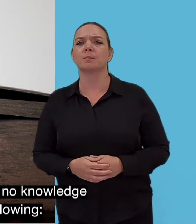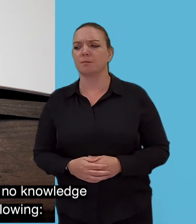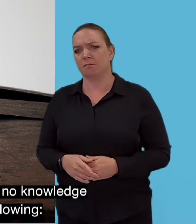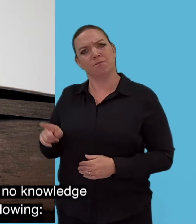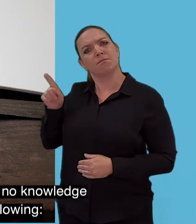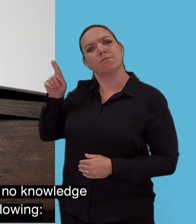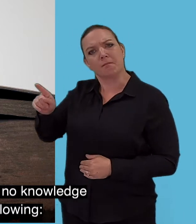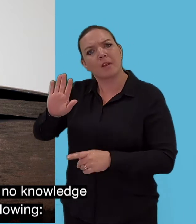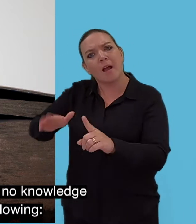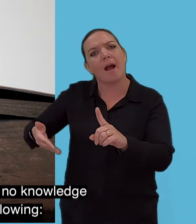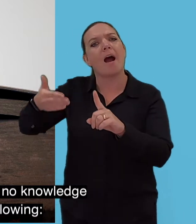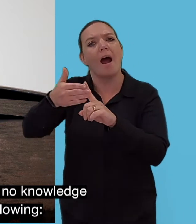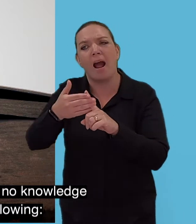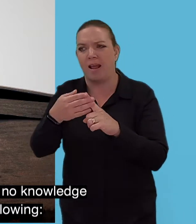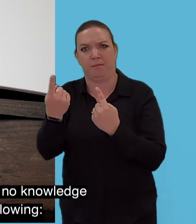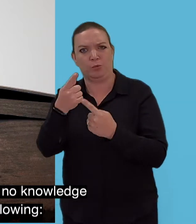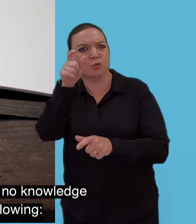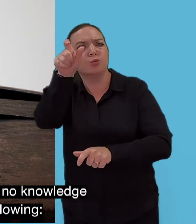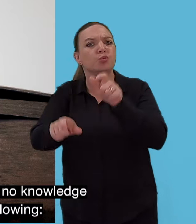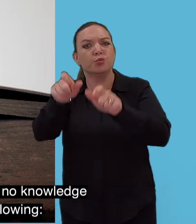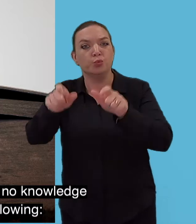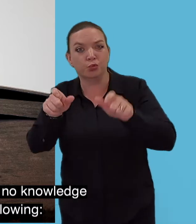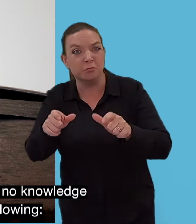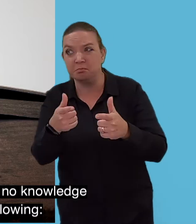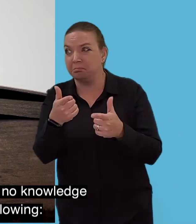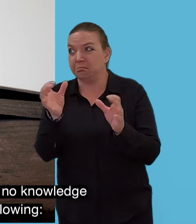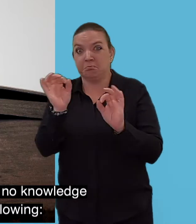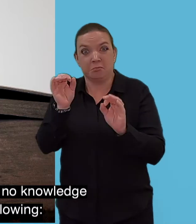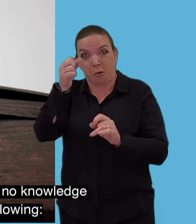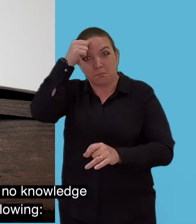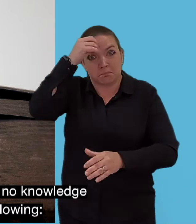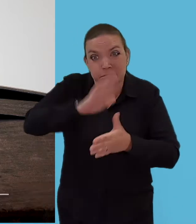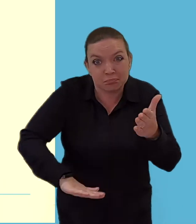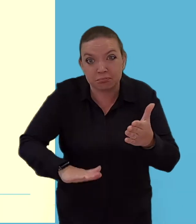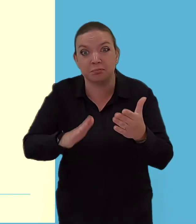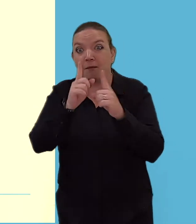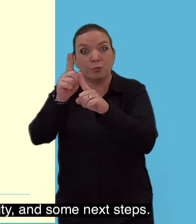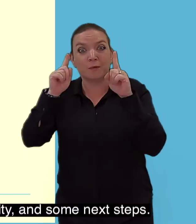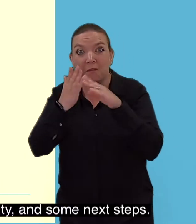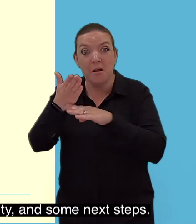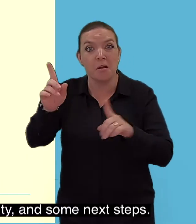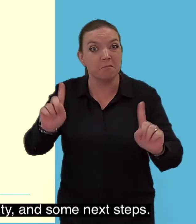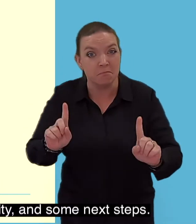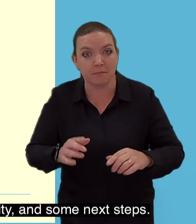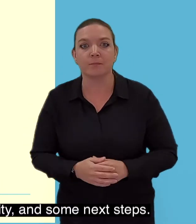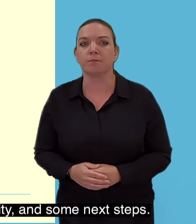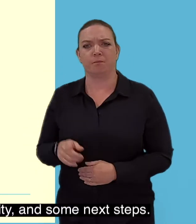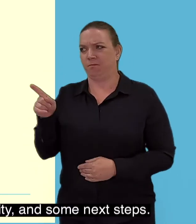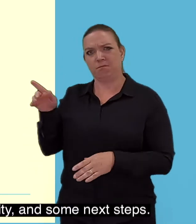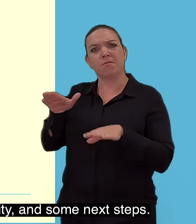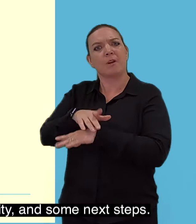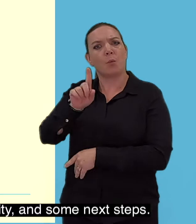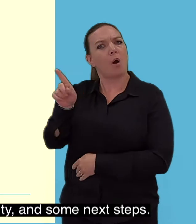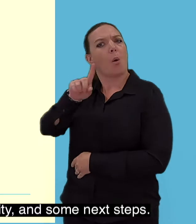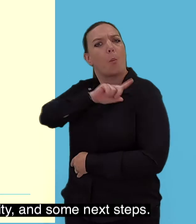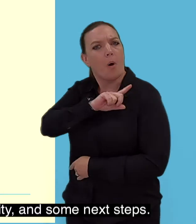is aimed at those who have little to no knowledge of university already, and covers the following: why go to university, the